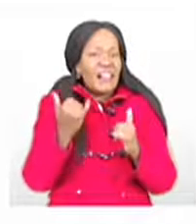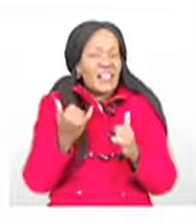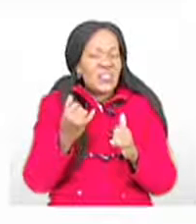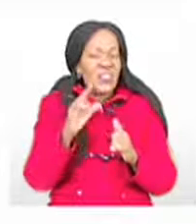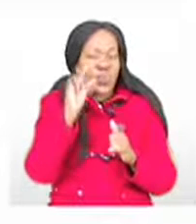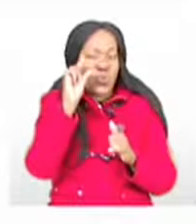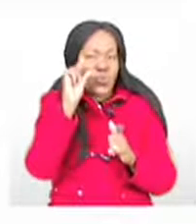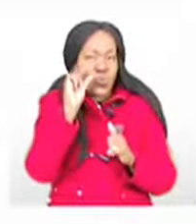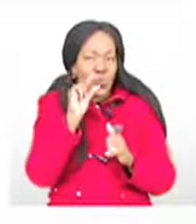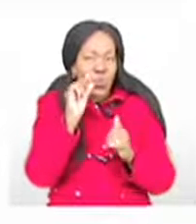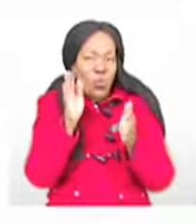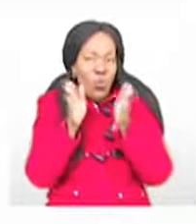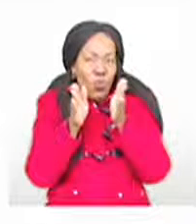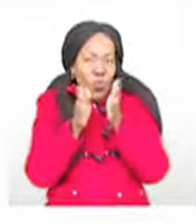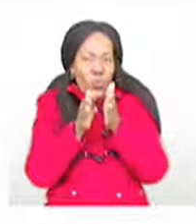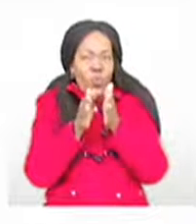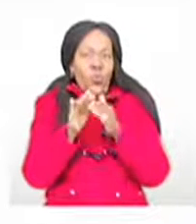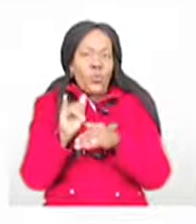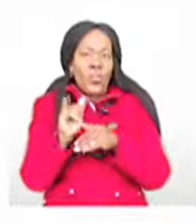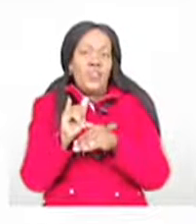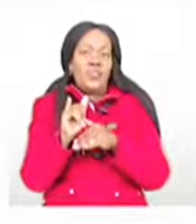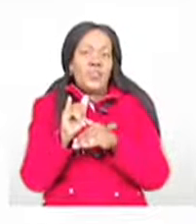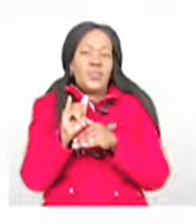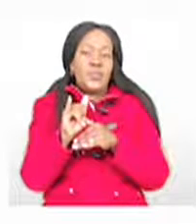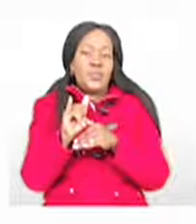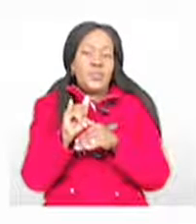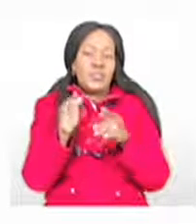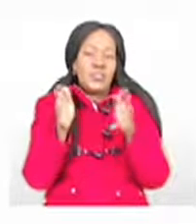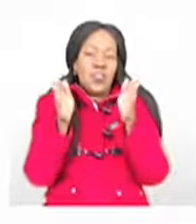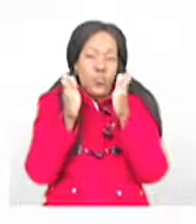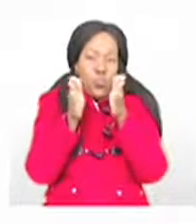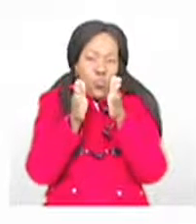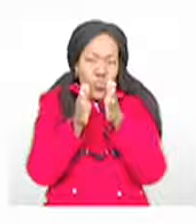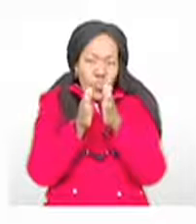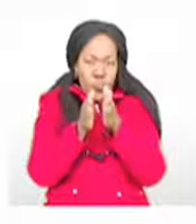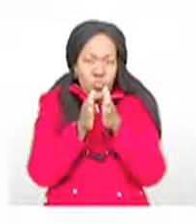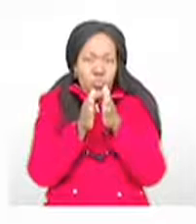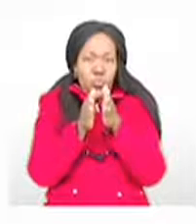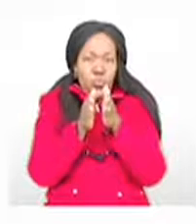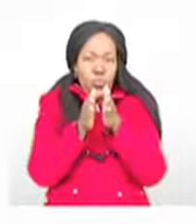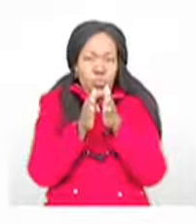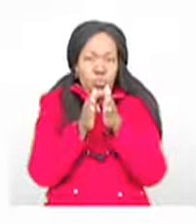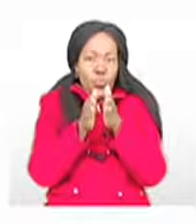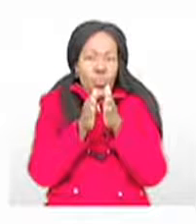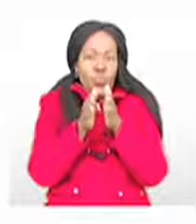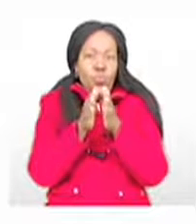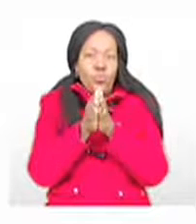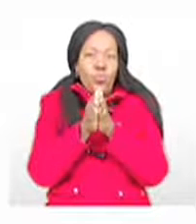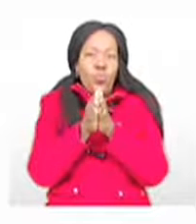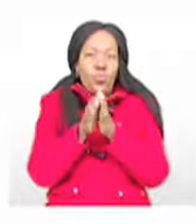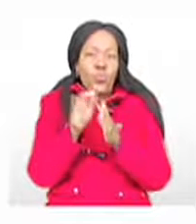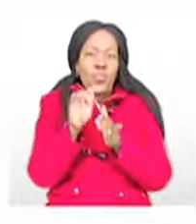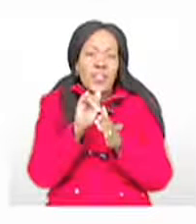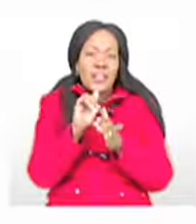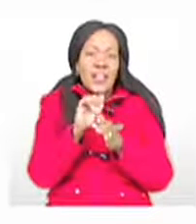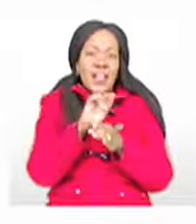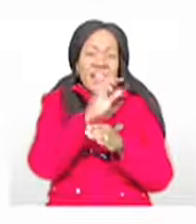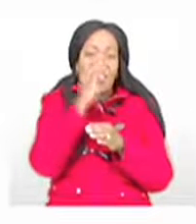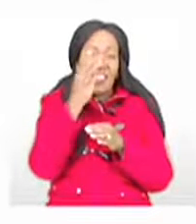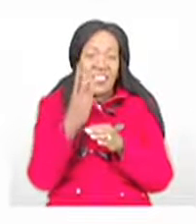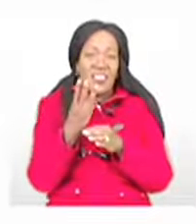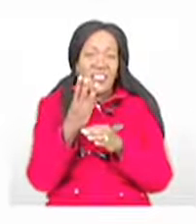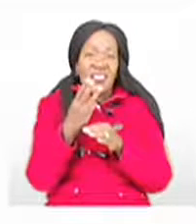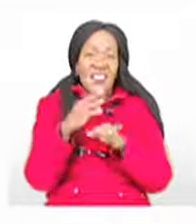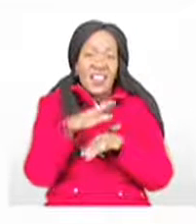animal. Which one is the smallest animal amongst the 3 animals on